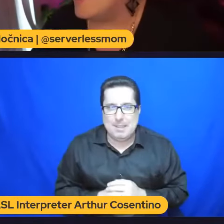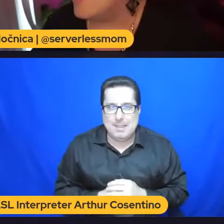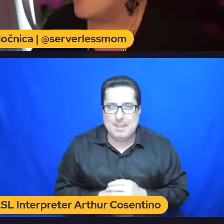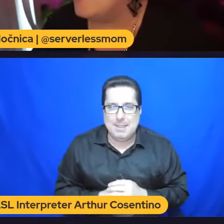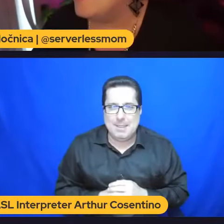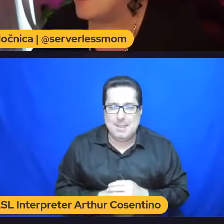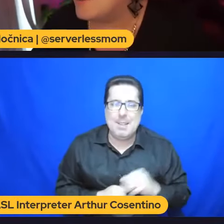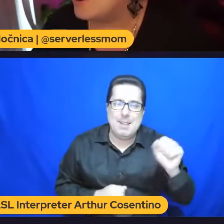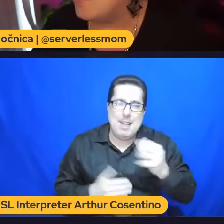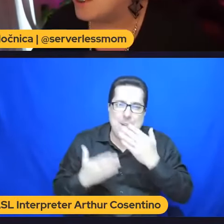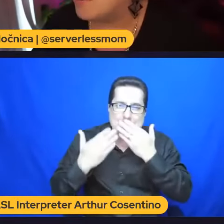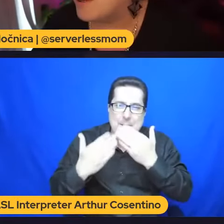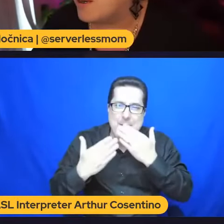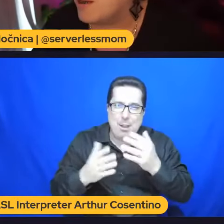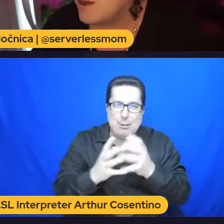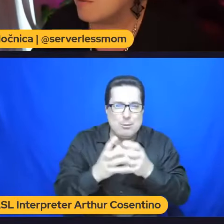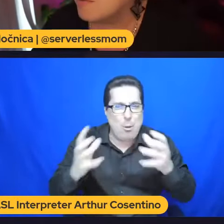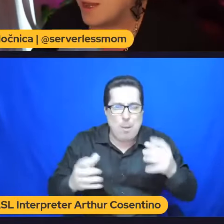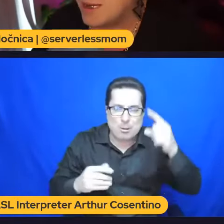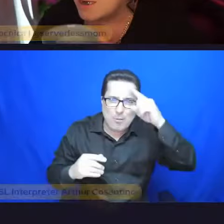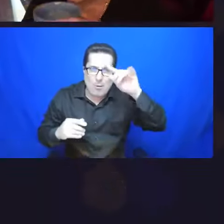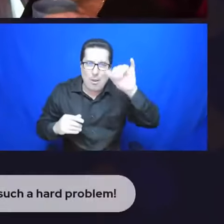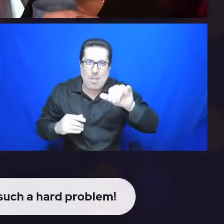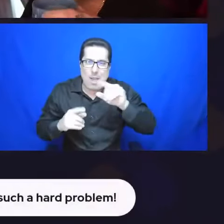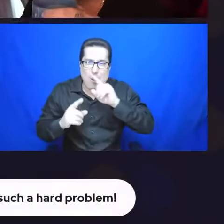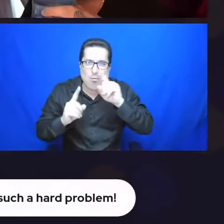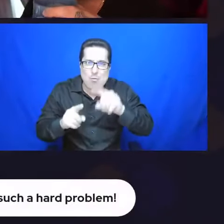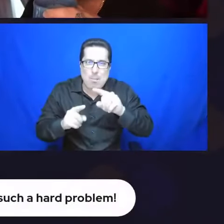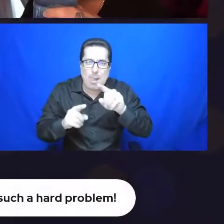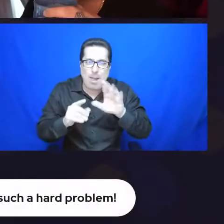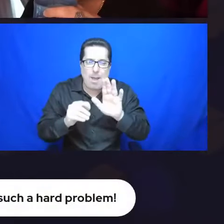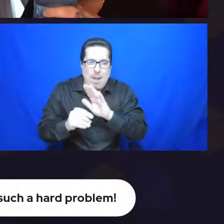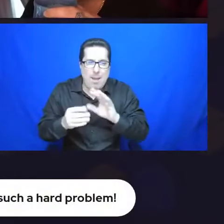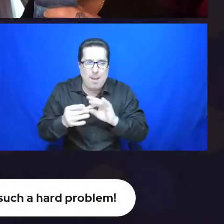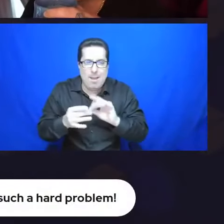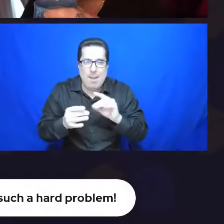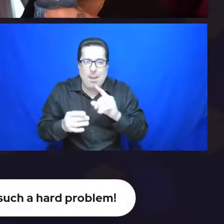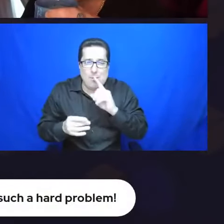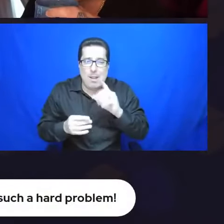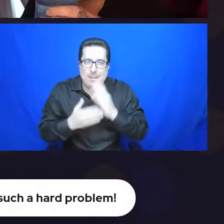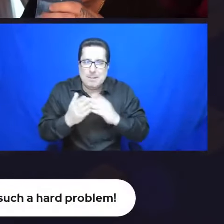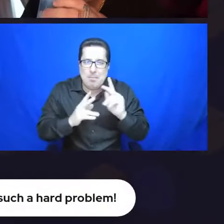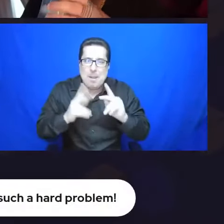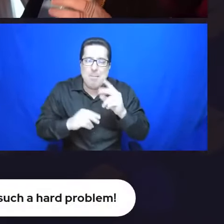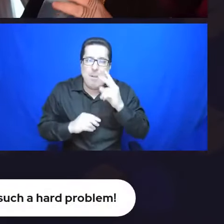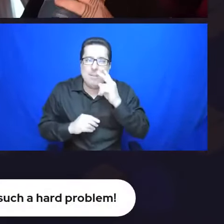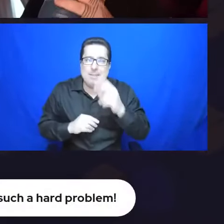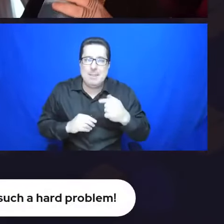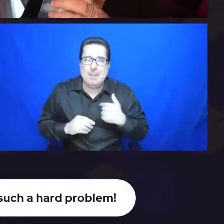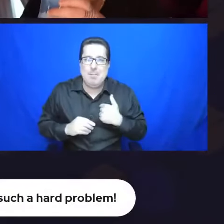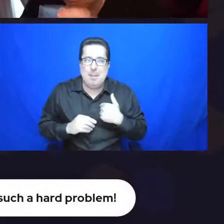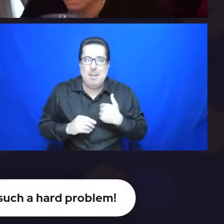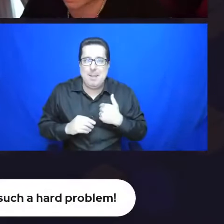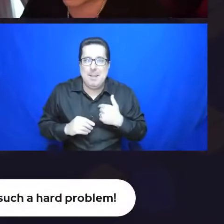Yeah, and thank you so much for the replies. I really appreciate it. I know some people have seen me